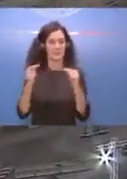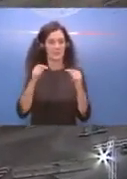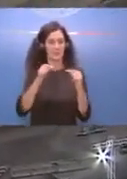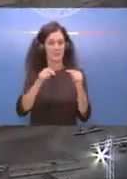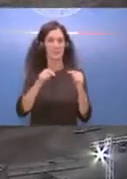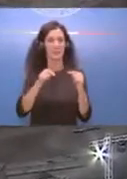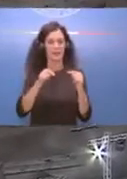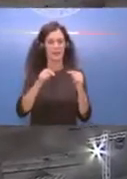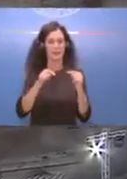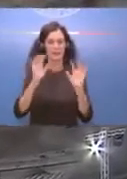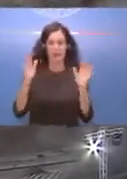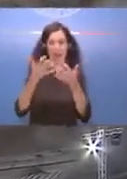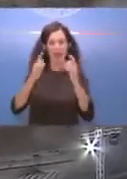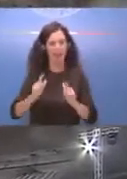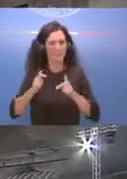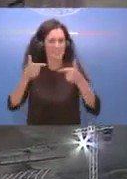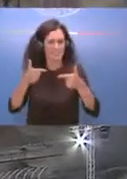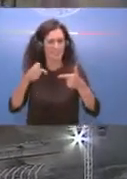and